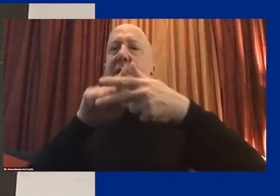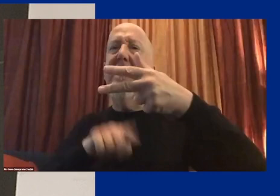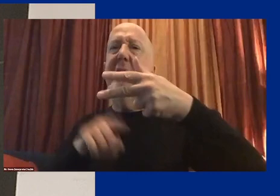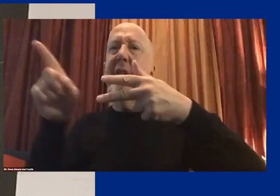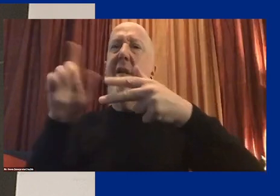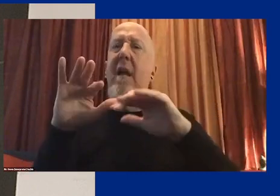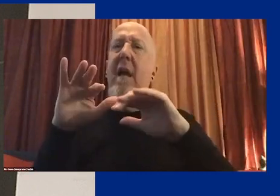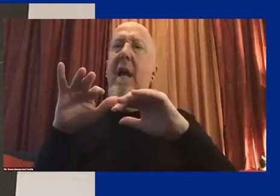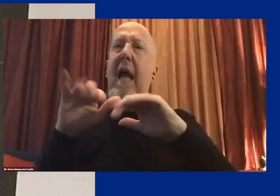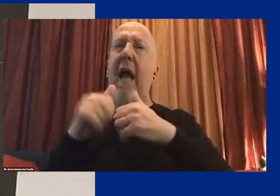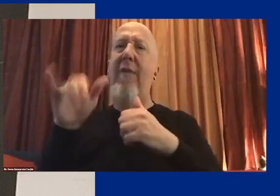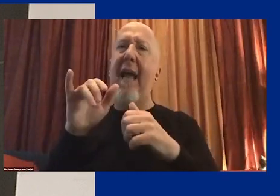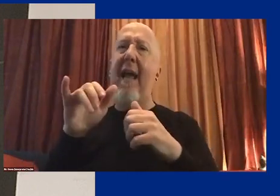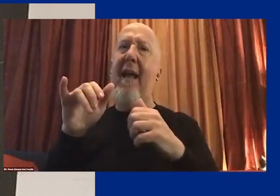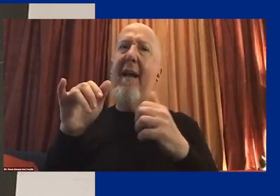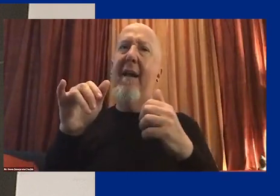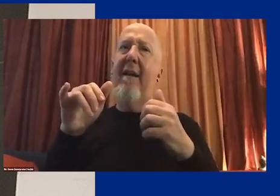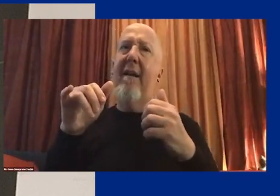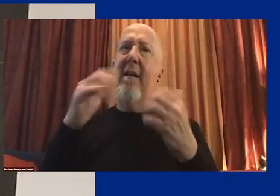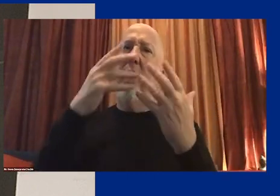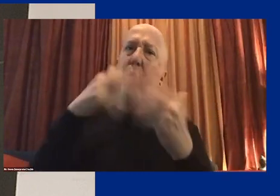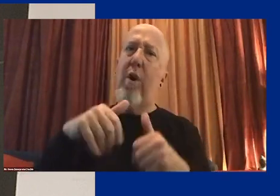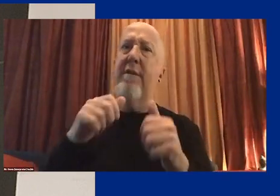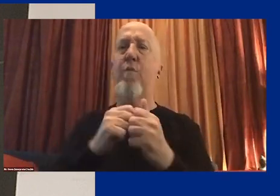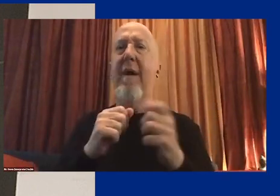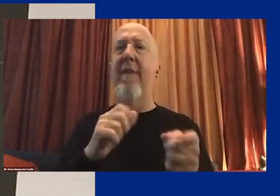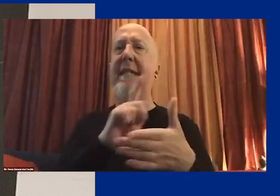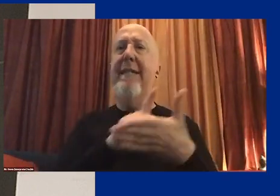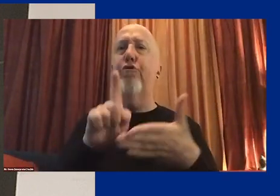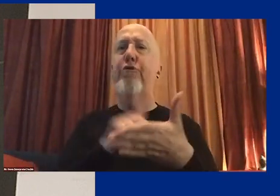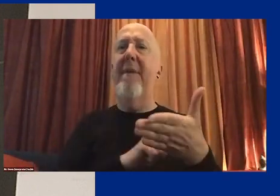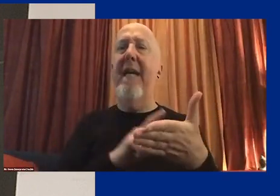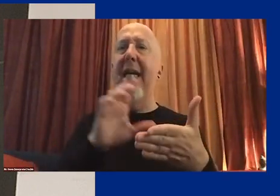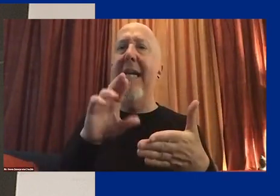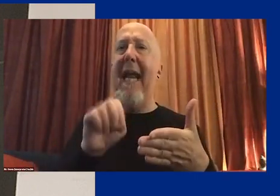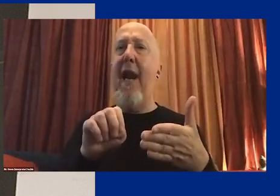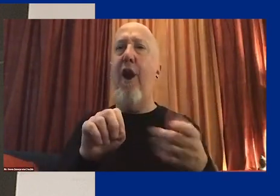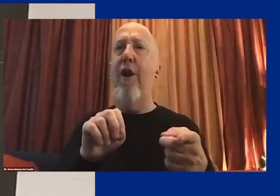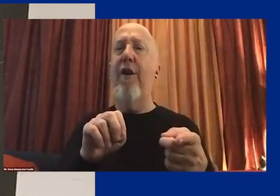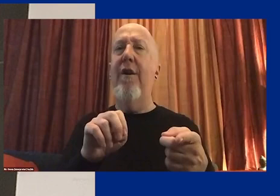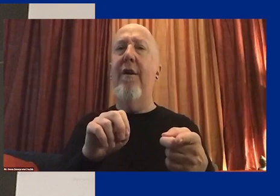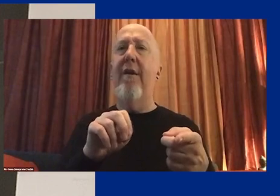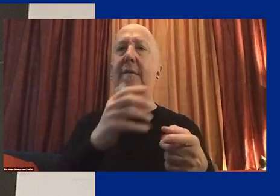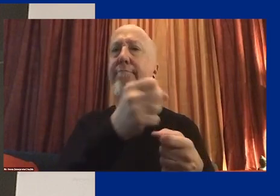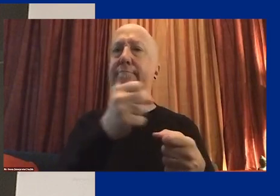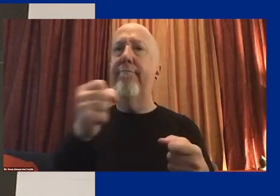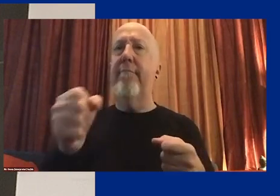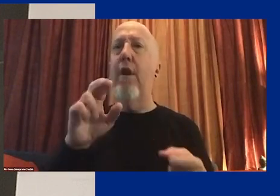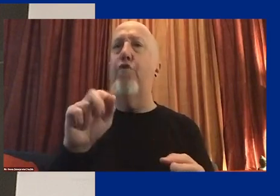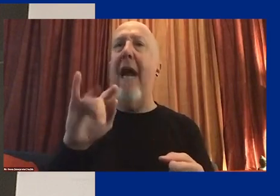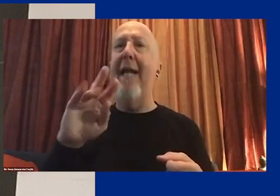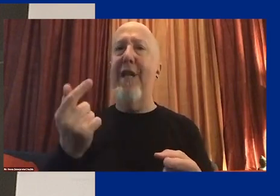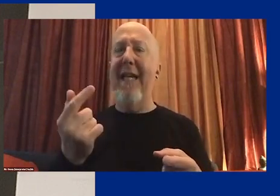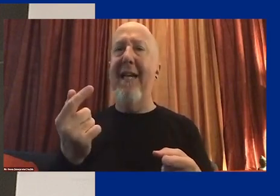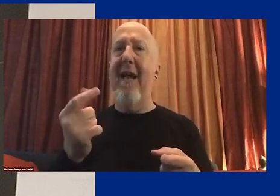the discriminatory care rationing policies in 25 states referenced in the Center for